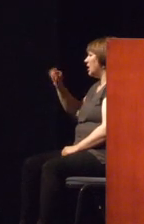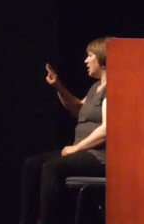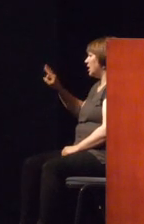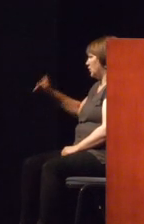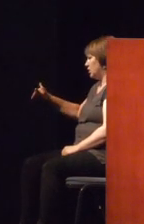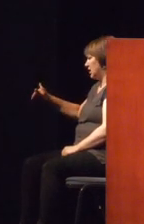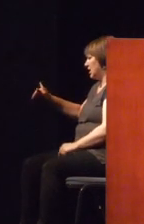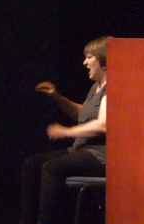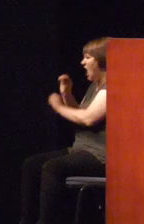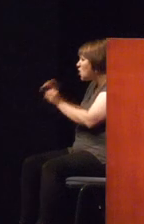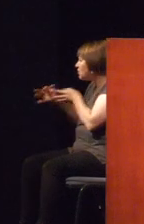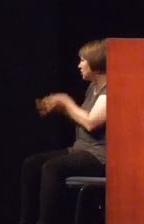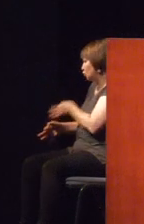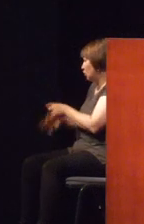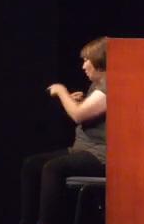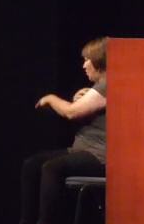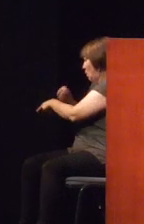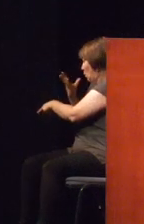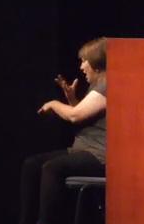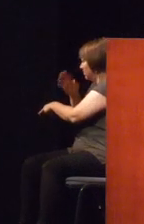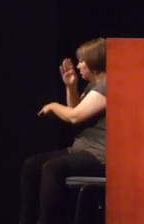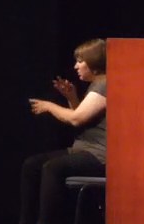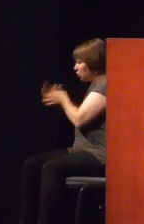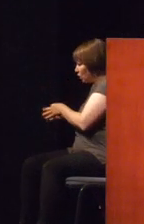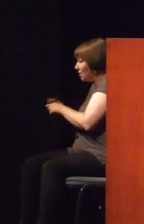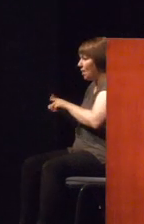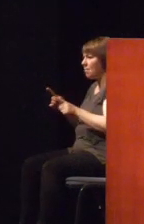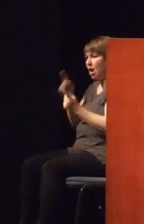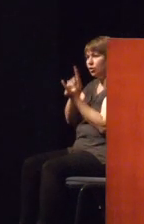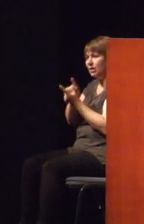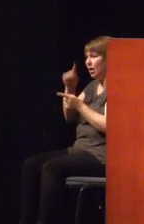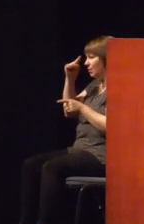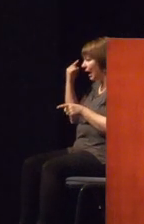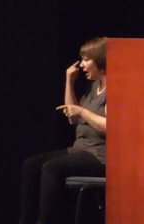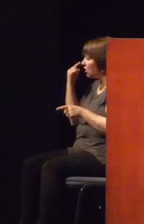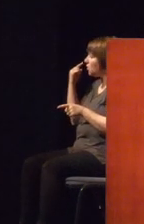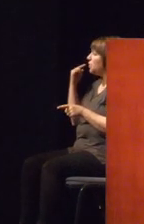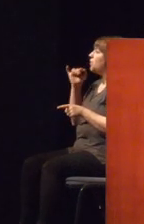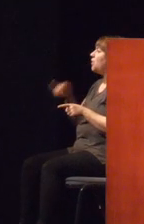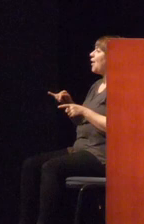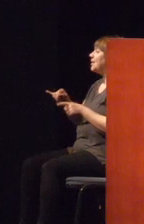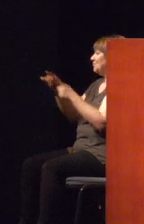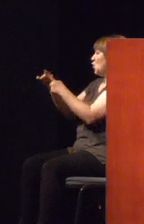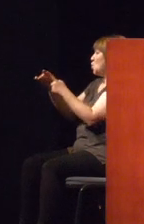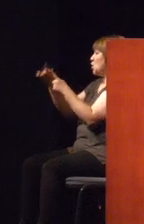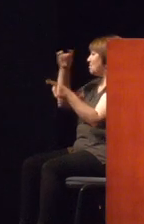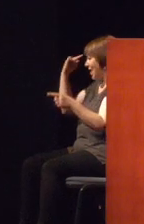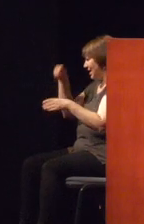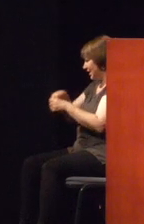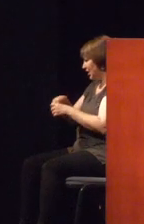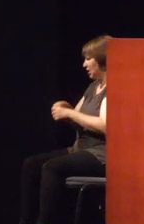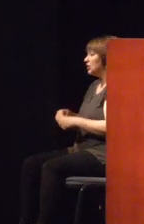then you meet a black character. And it was just striking to me that people of color often have their